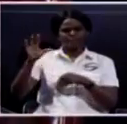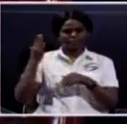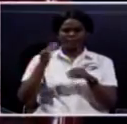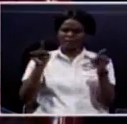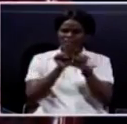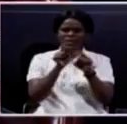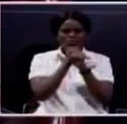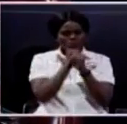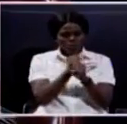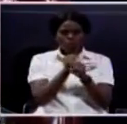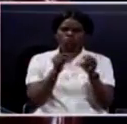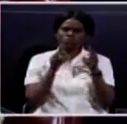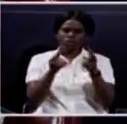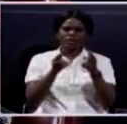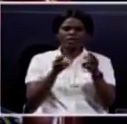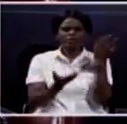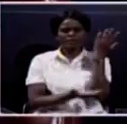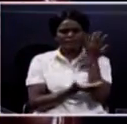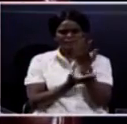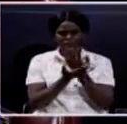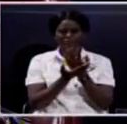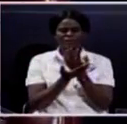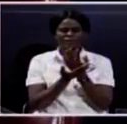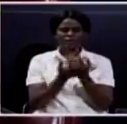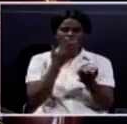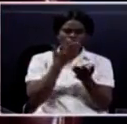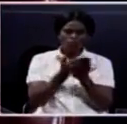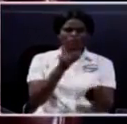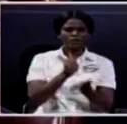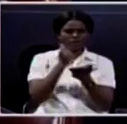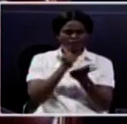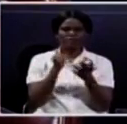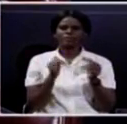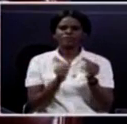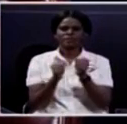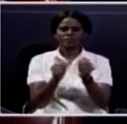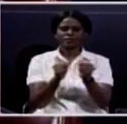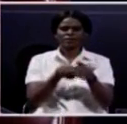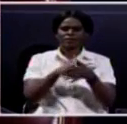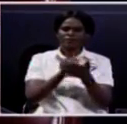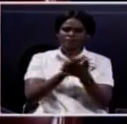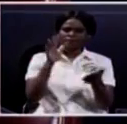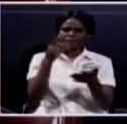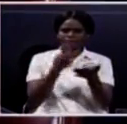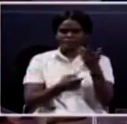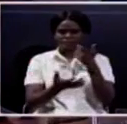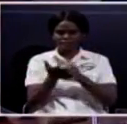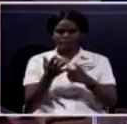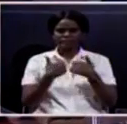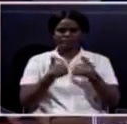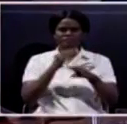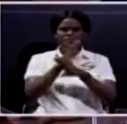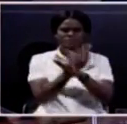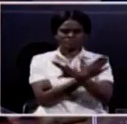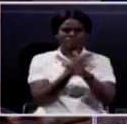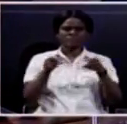old practices if they are going to prove to be worthy, to be helping in the system? How much consultation have you done before coming up with